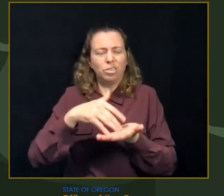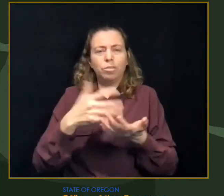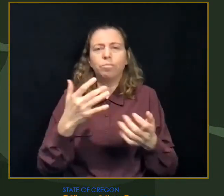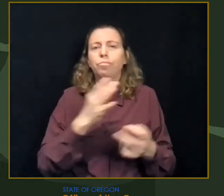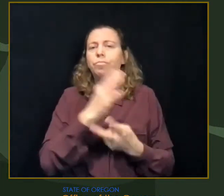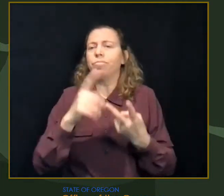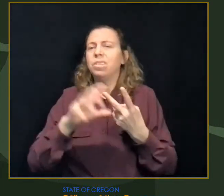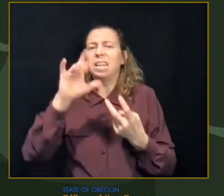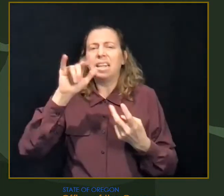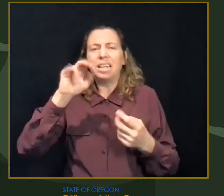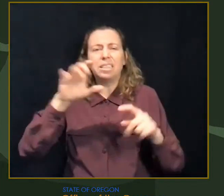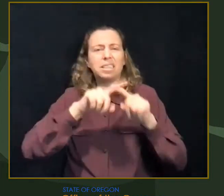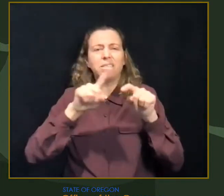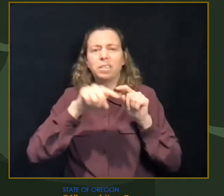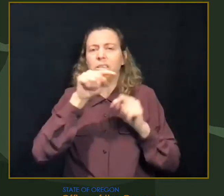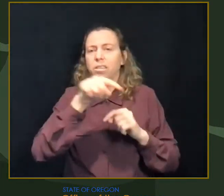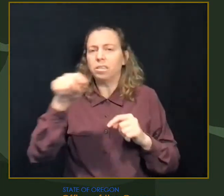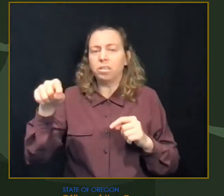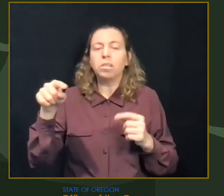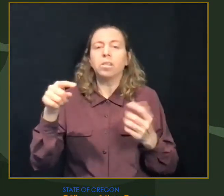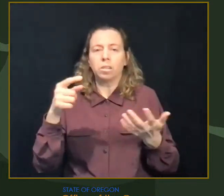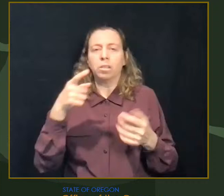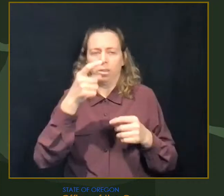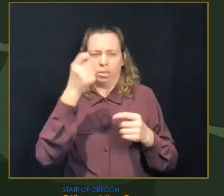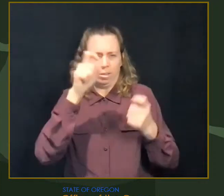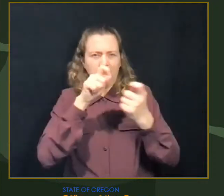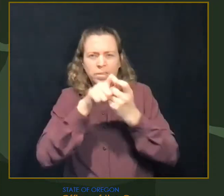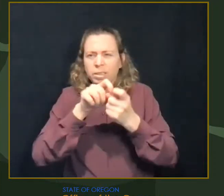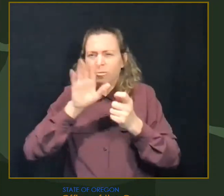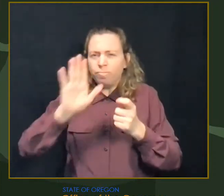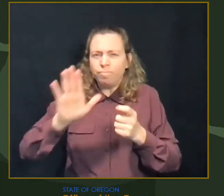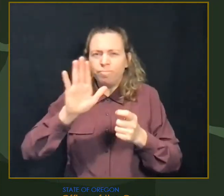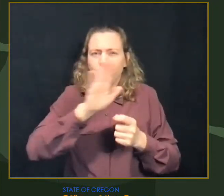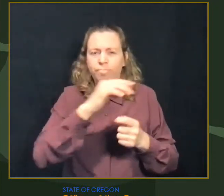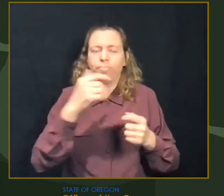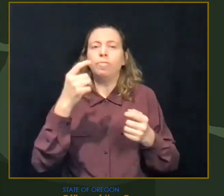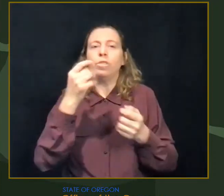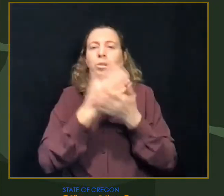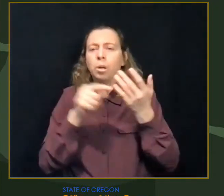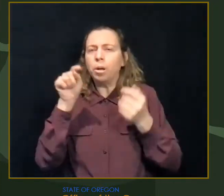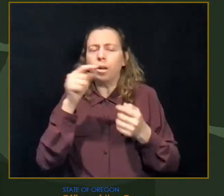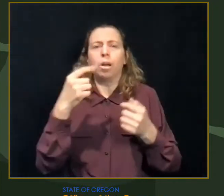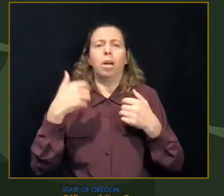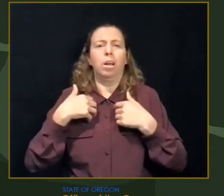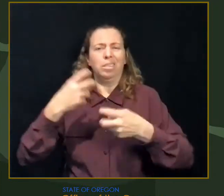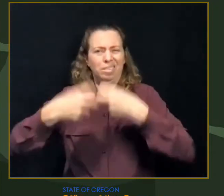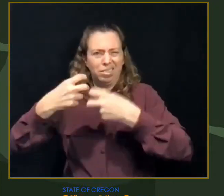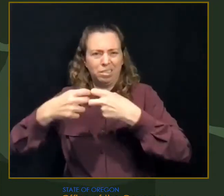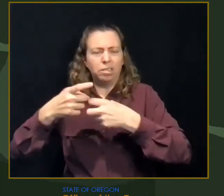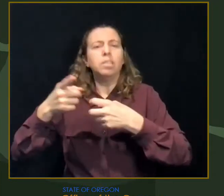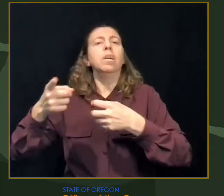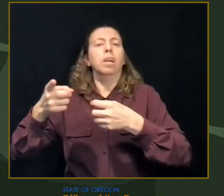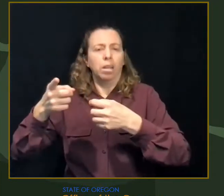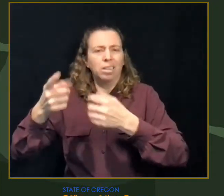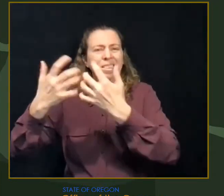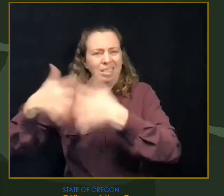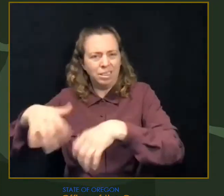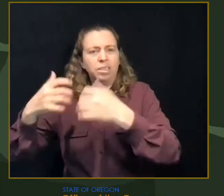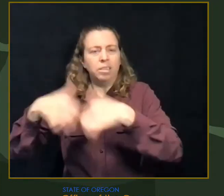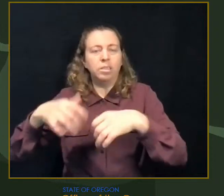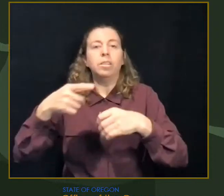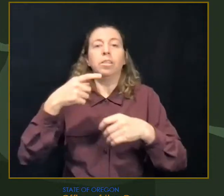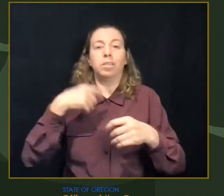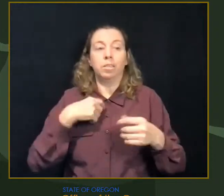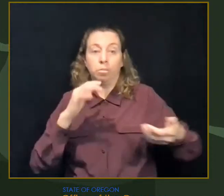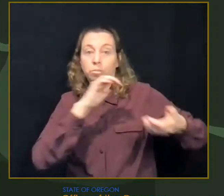populations that we know can have problems accessing vaccine. We are working with our partners in outpatient settings, both in the Portland